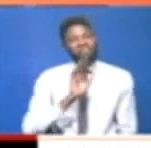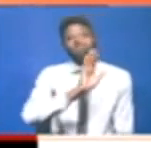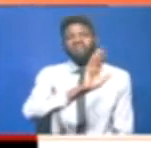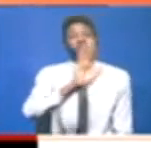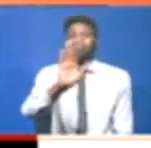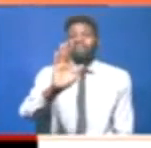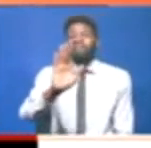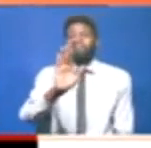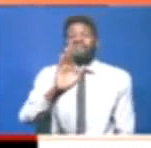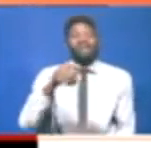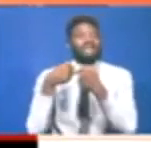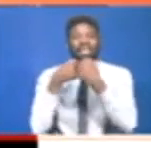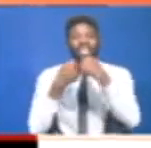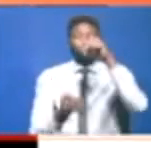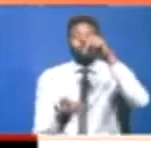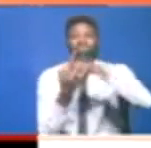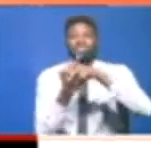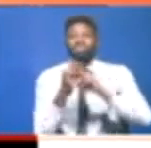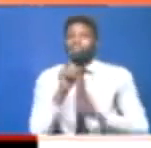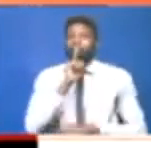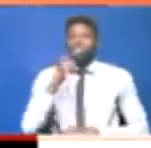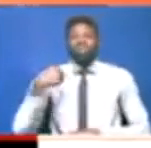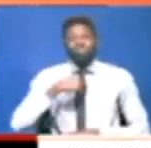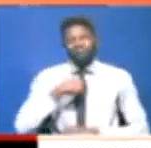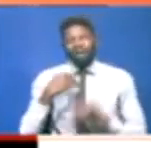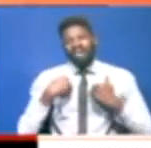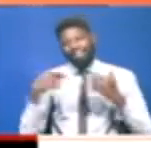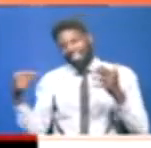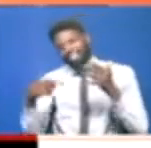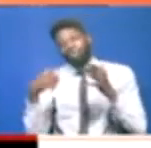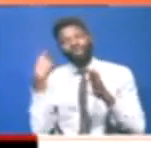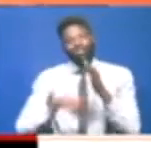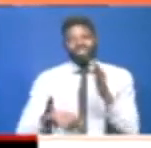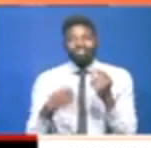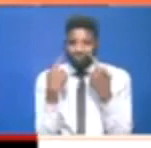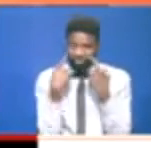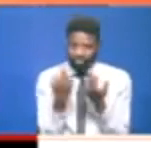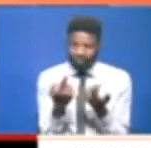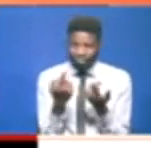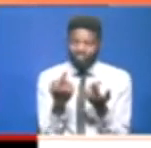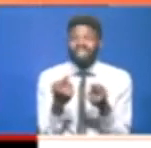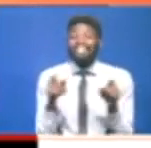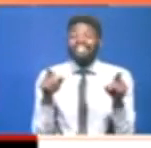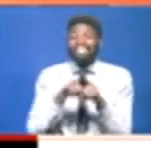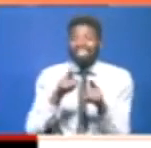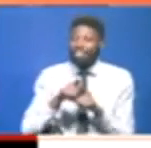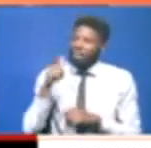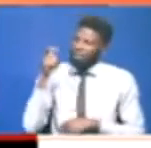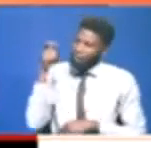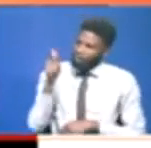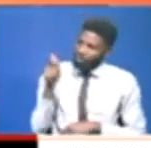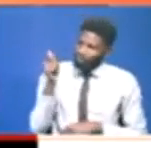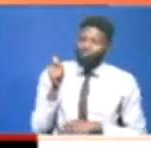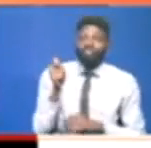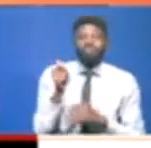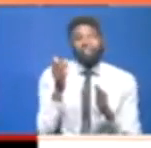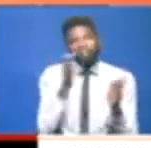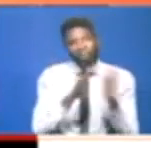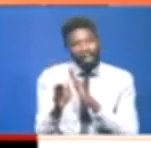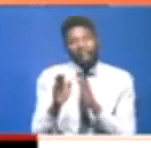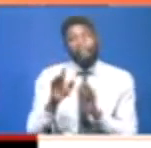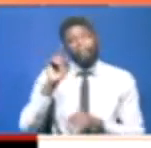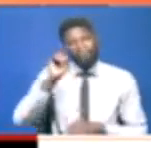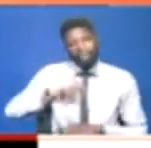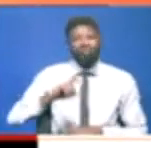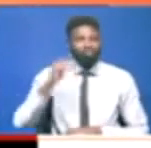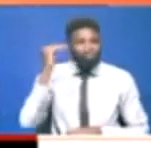issues whereby they'll say that we have these hidden charges and all that. So even in a pension plan, you need to know what are the hidden charges. Is it